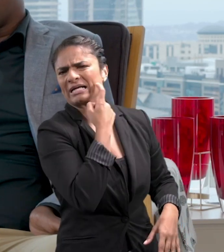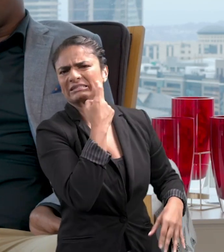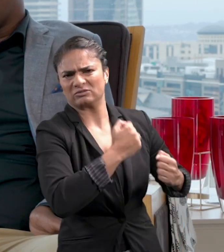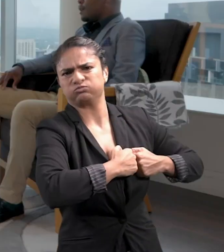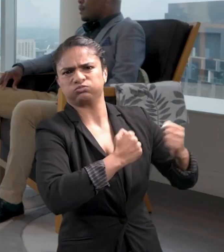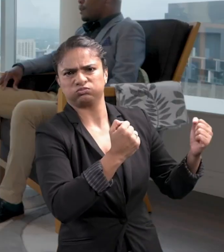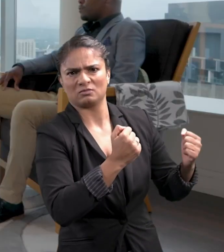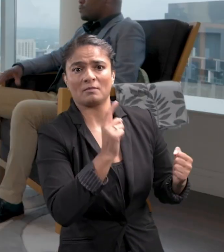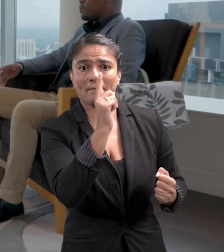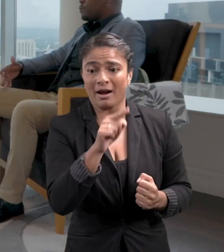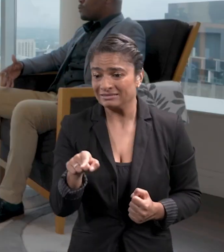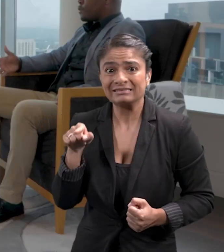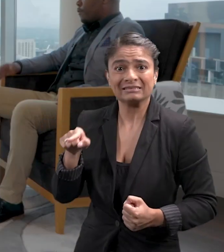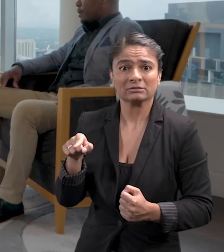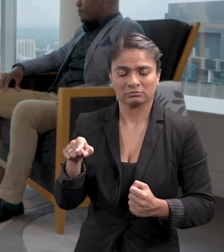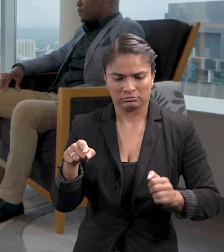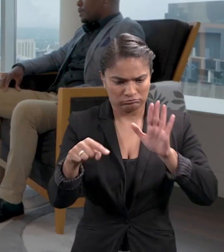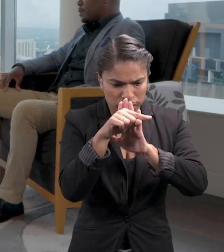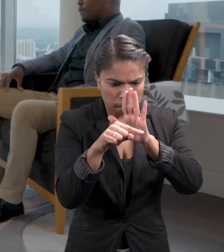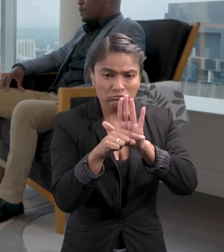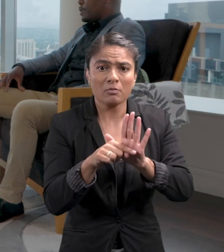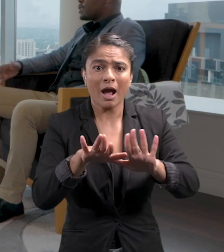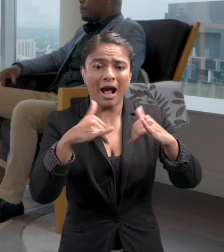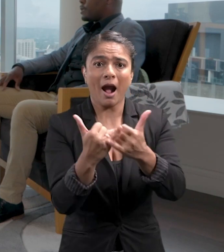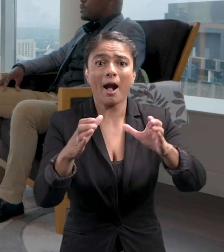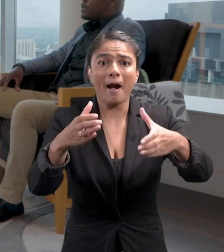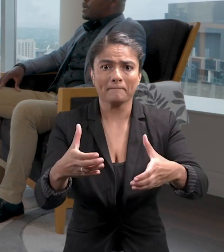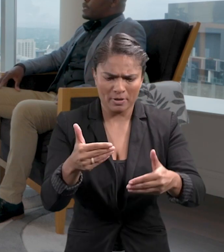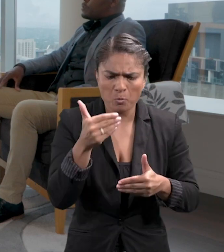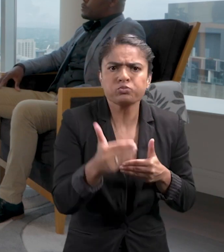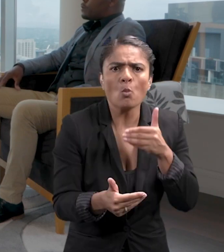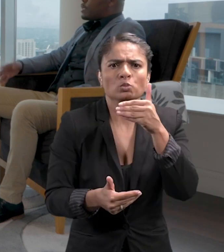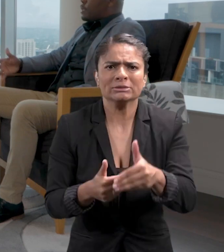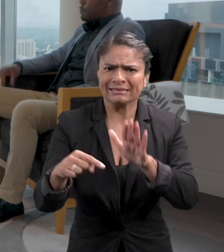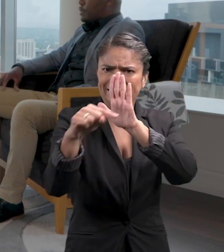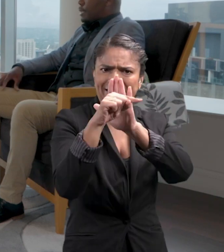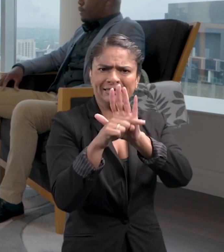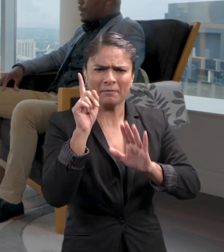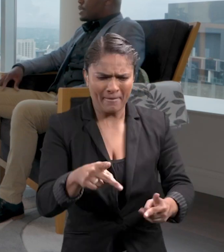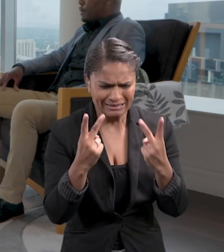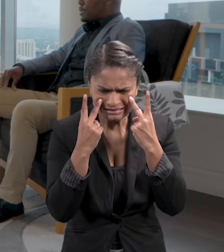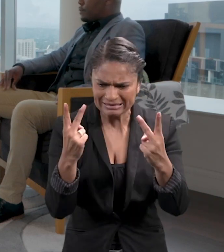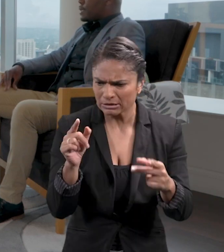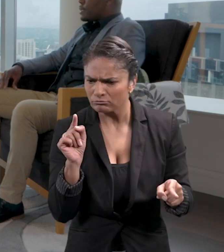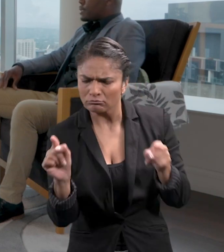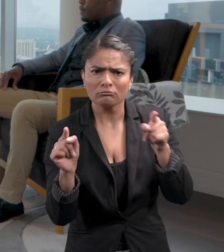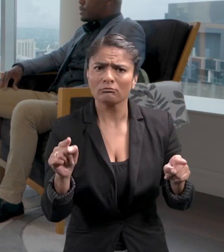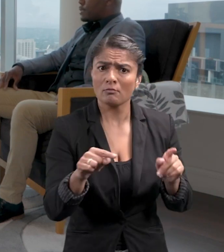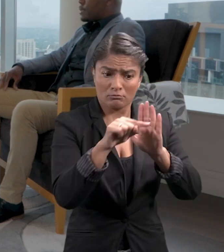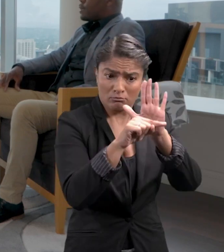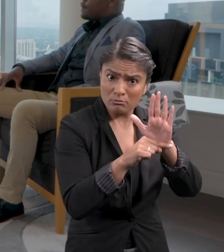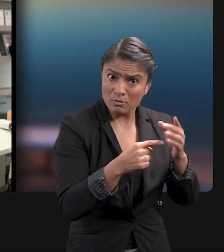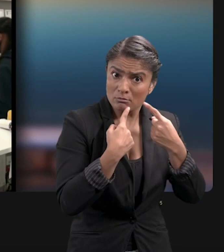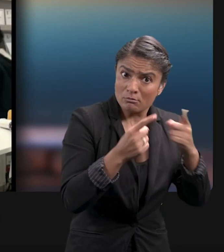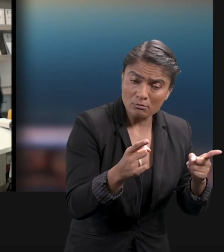to declare through the formal process of each company, and so that they be identified as persons with declared